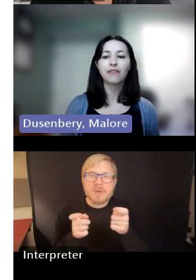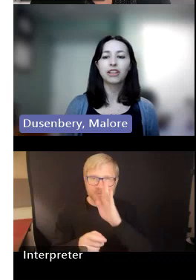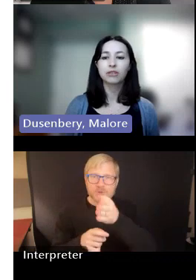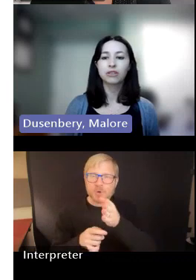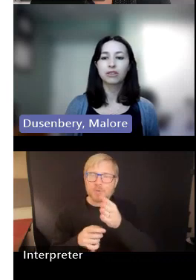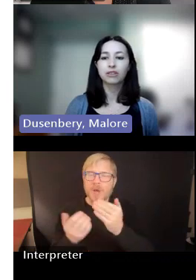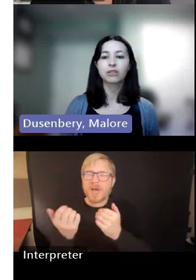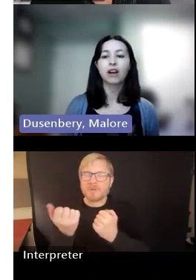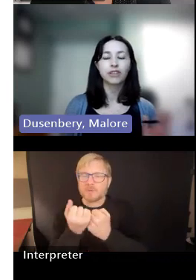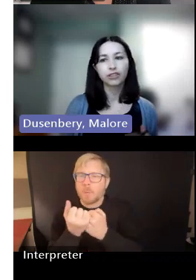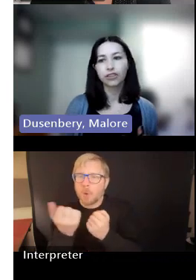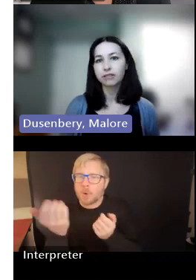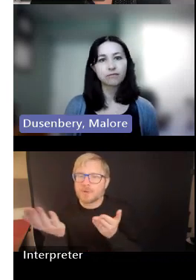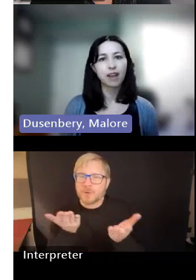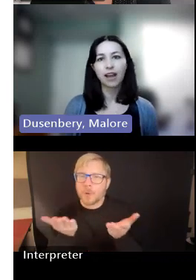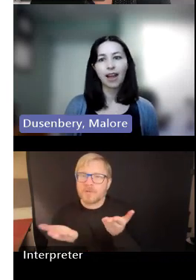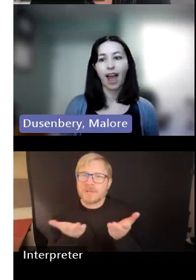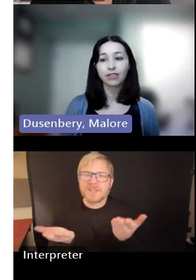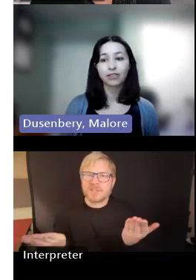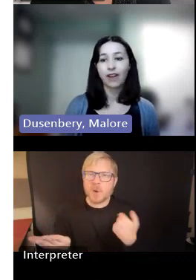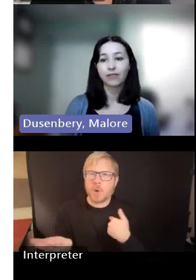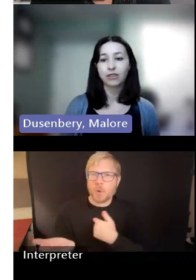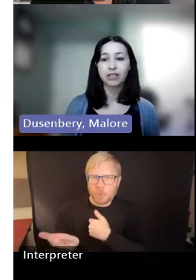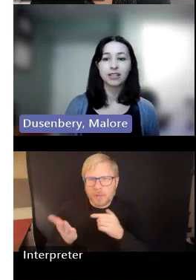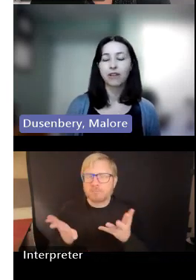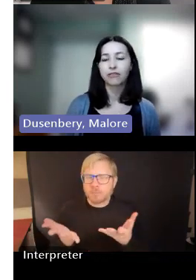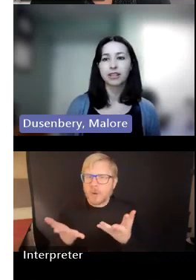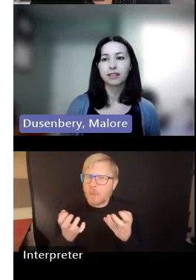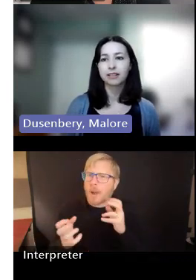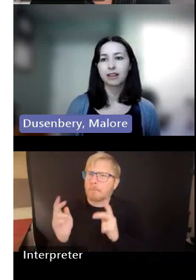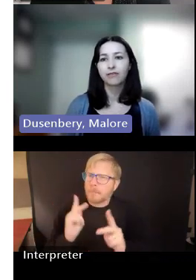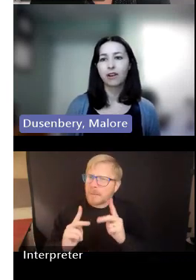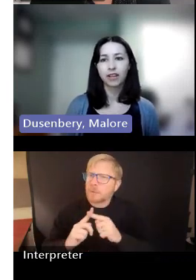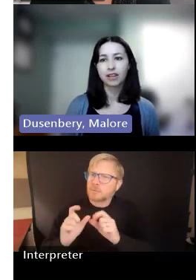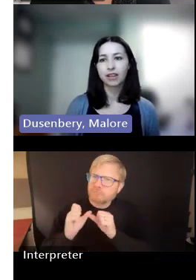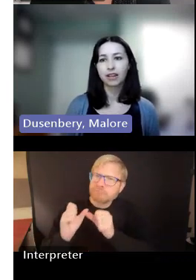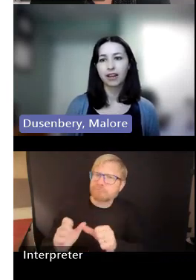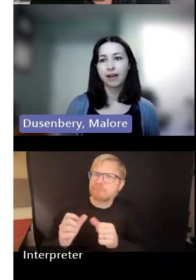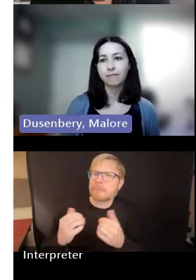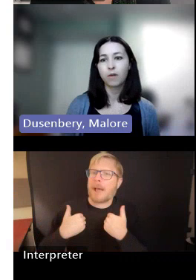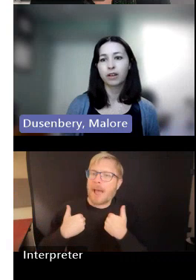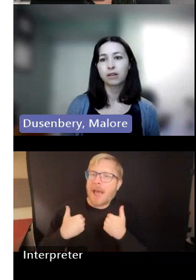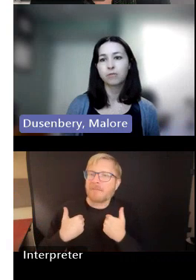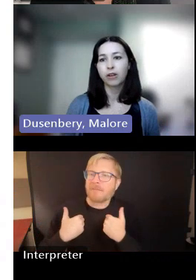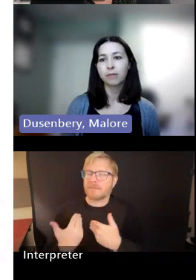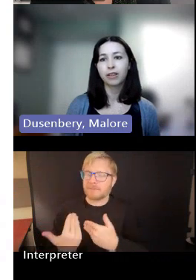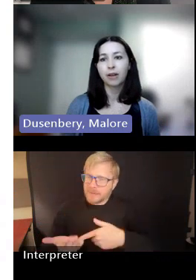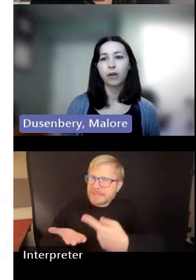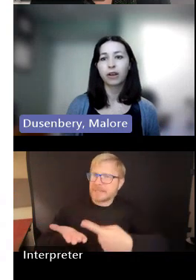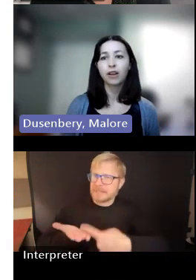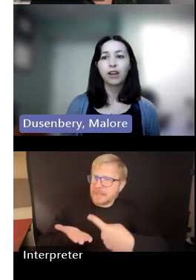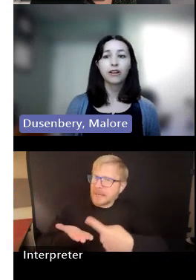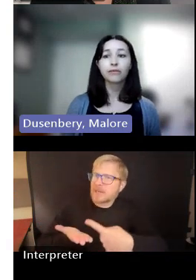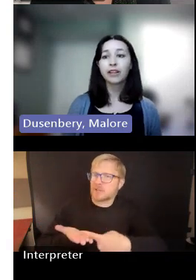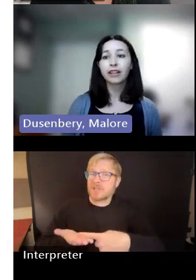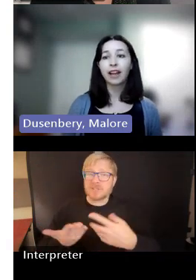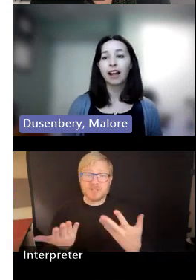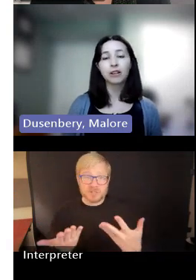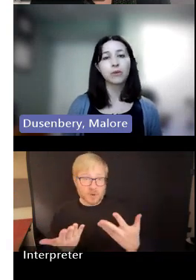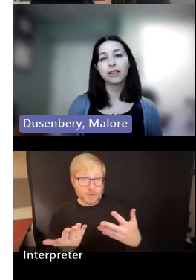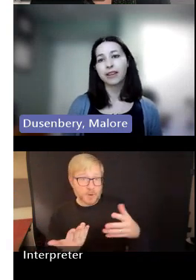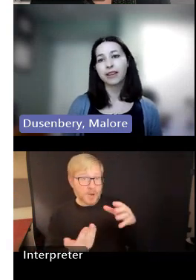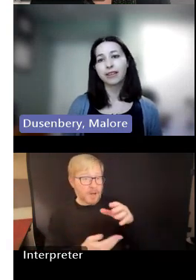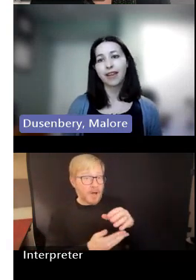continue having those conversations as survivors' needs and preferences evolved. I think Orchid and Marina made that point